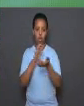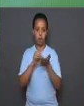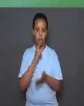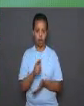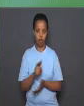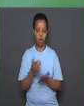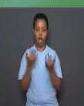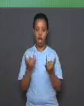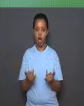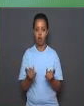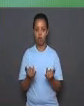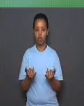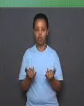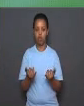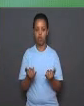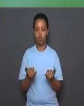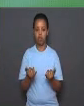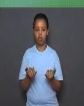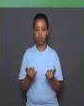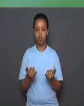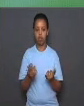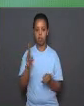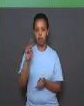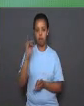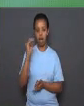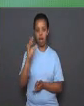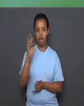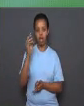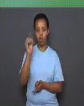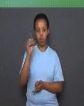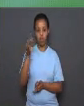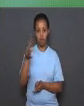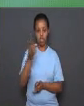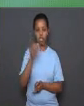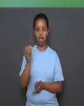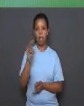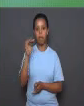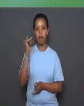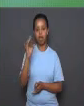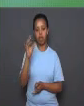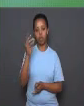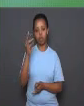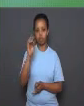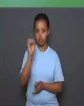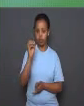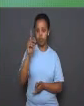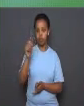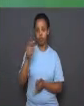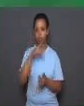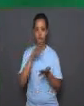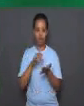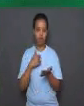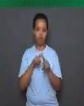us review the differences between microfilaments and microtubules.